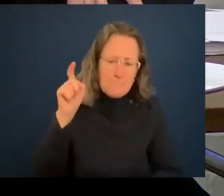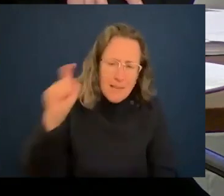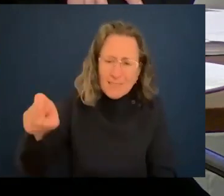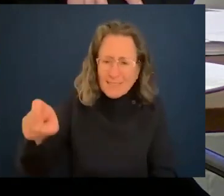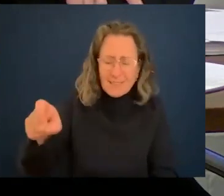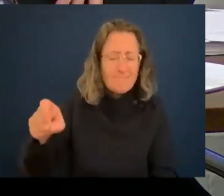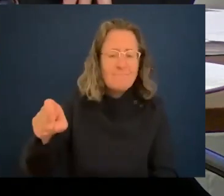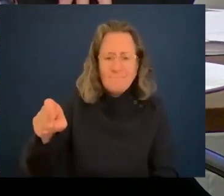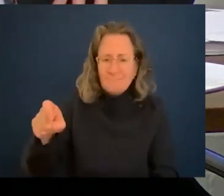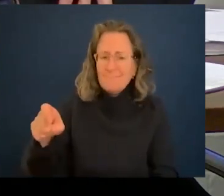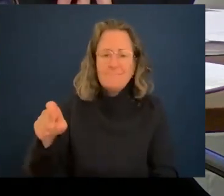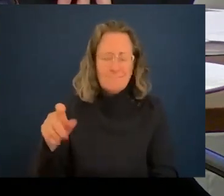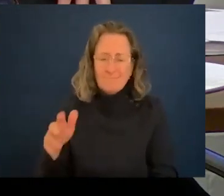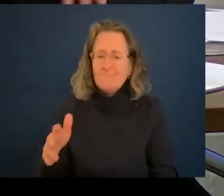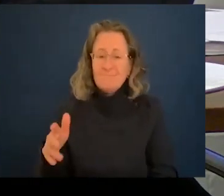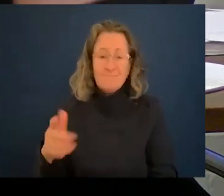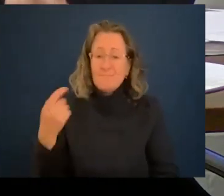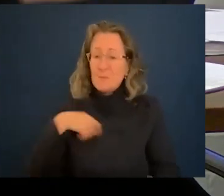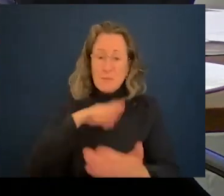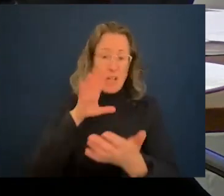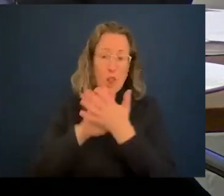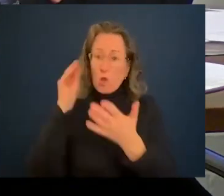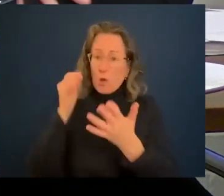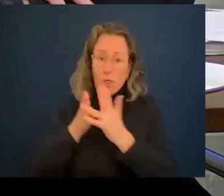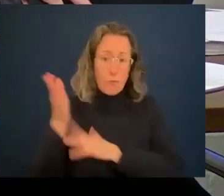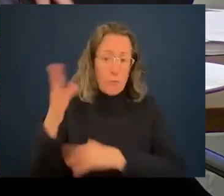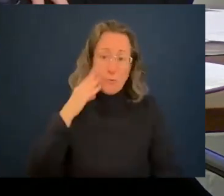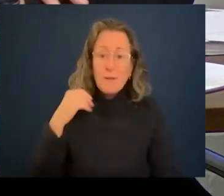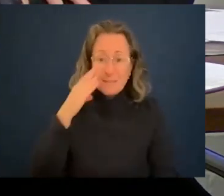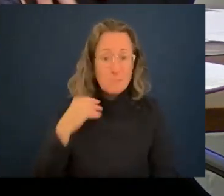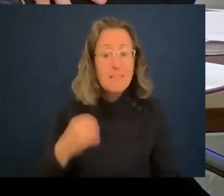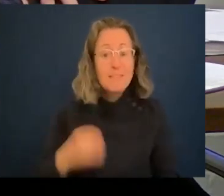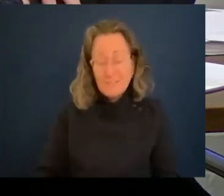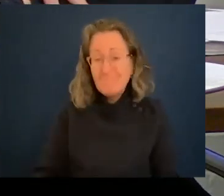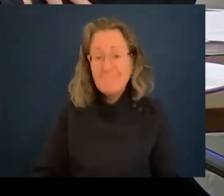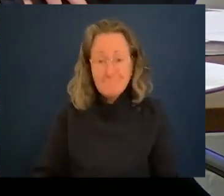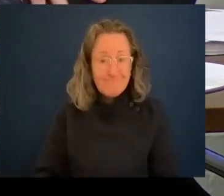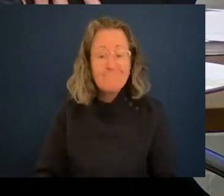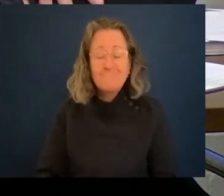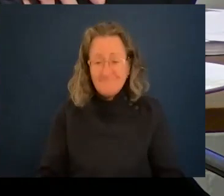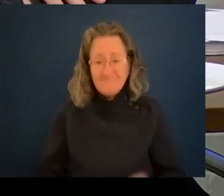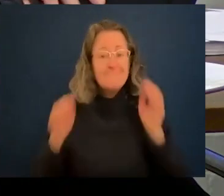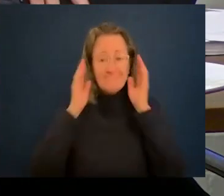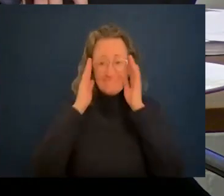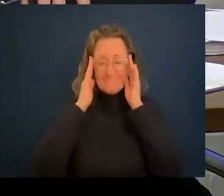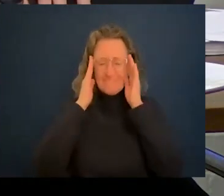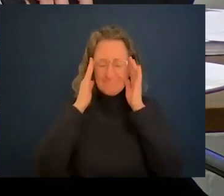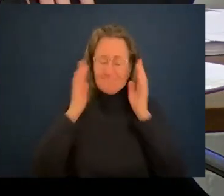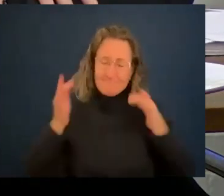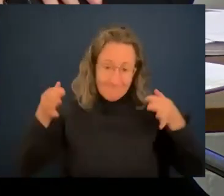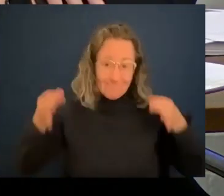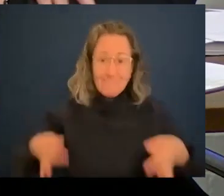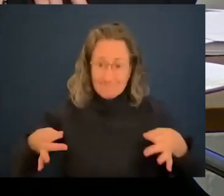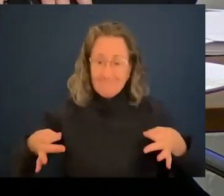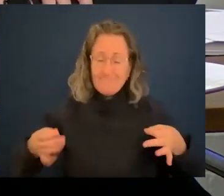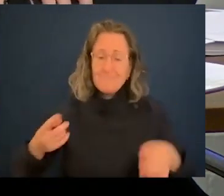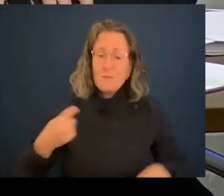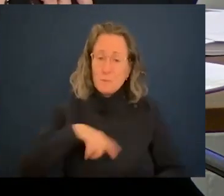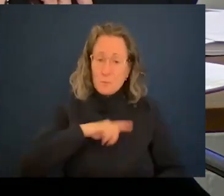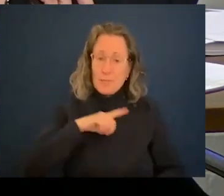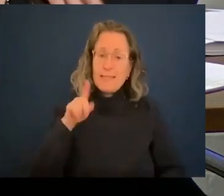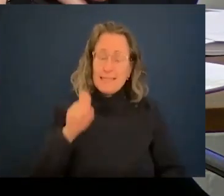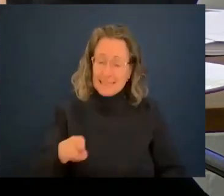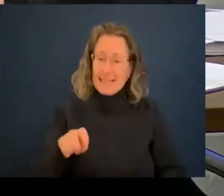all learn on the Fly because we couldn't get it given to us that's what we've learned is it's definitely a two ambulance town